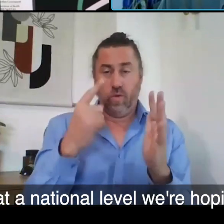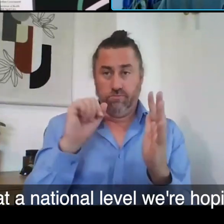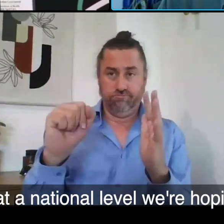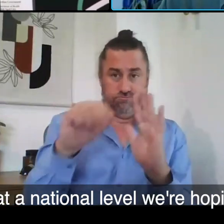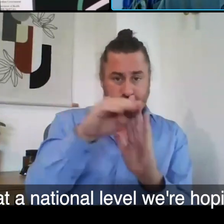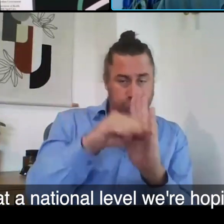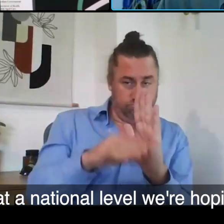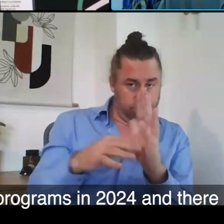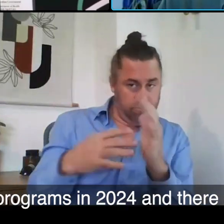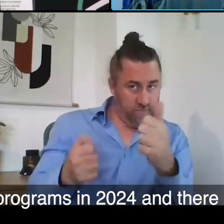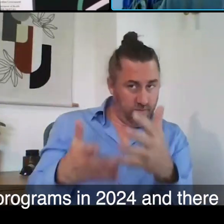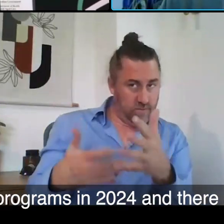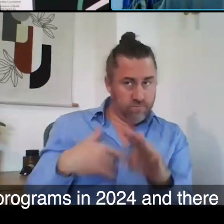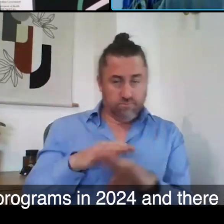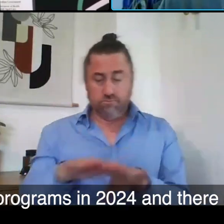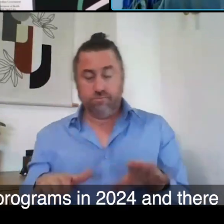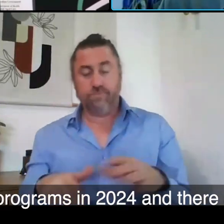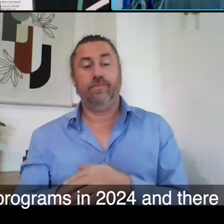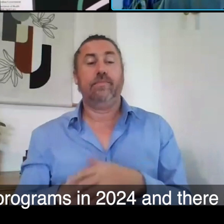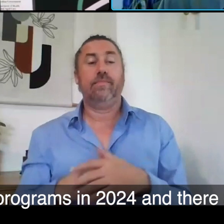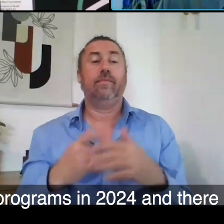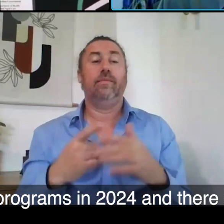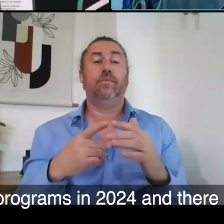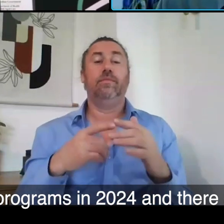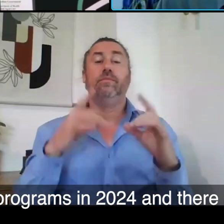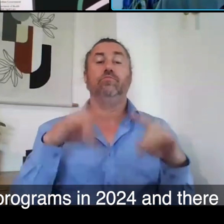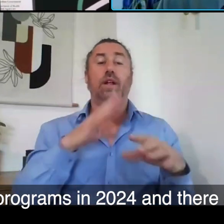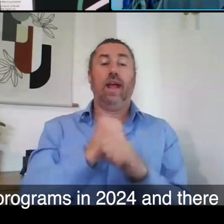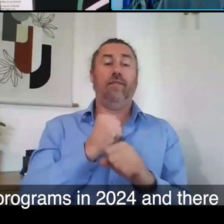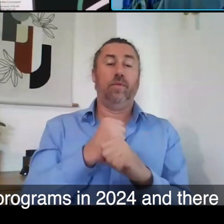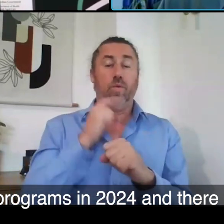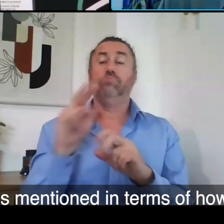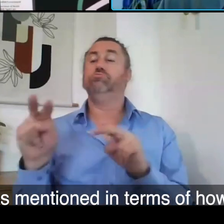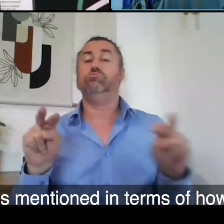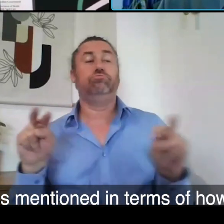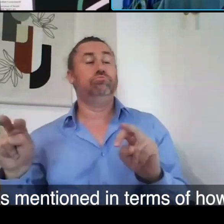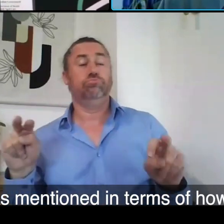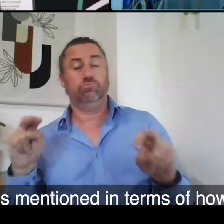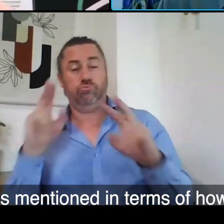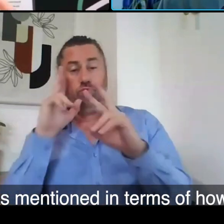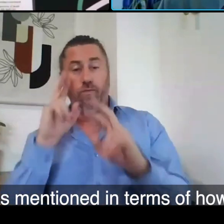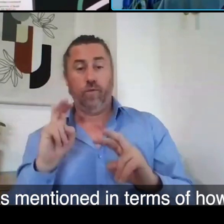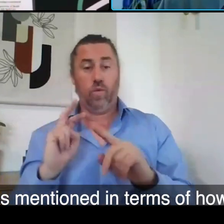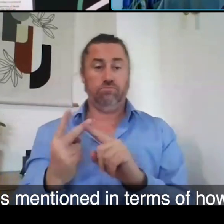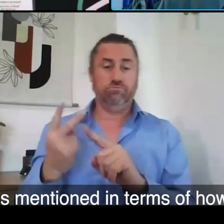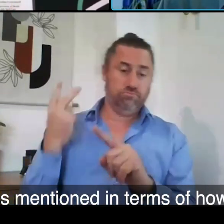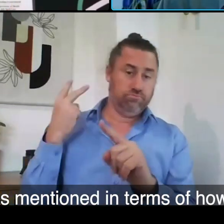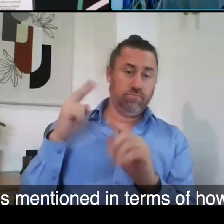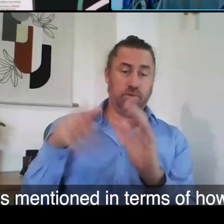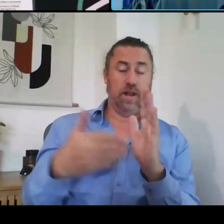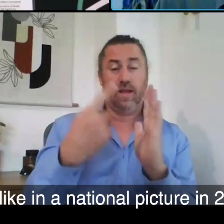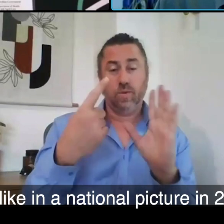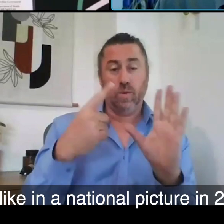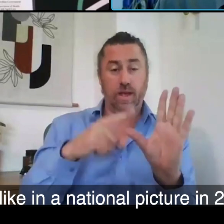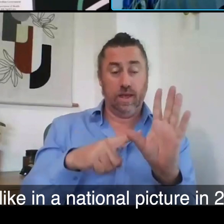a national level, we're hoping to learn from those programs in 2024, and there are reviews underway, as mentioned, in terms of how